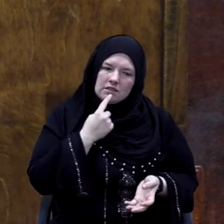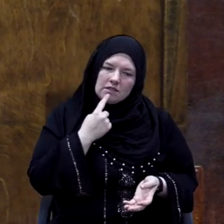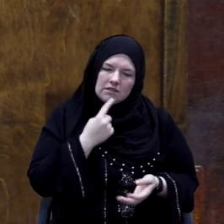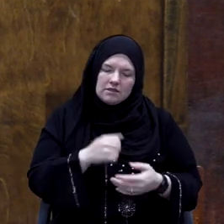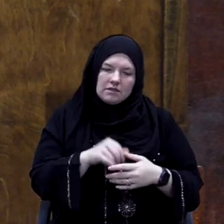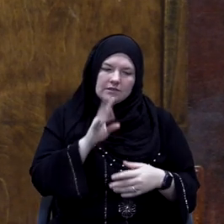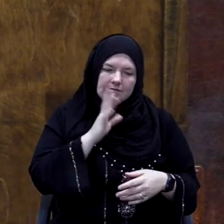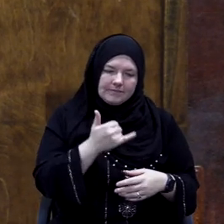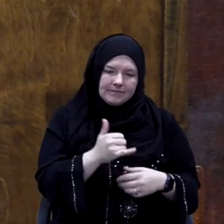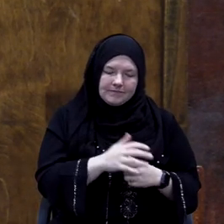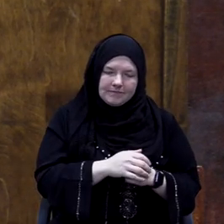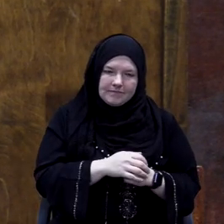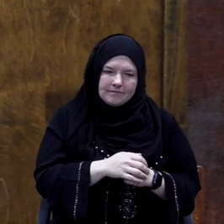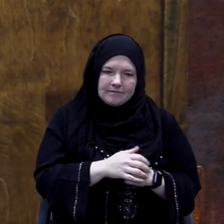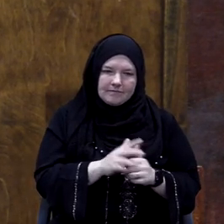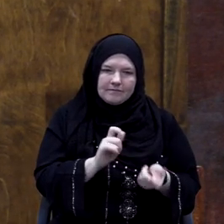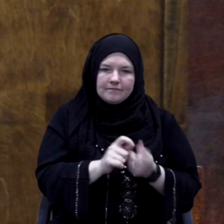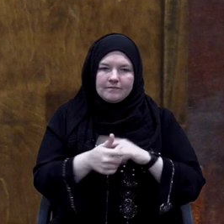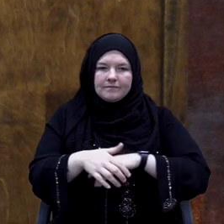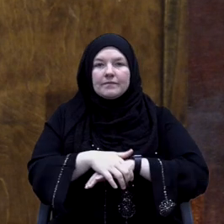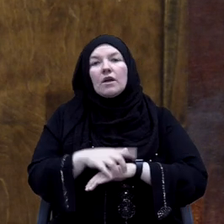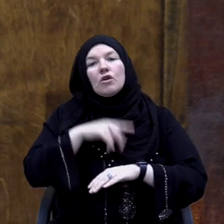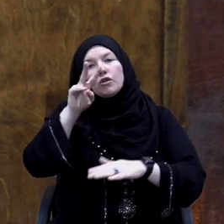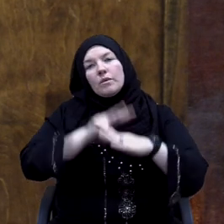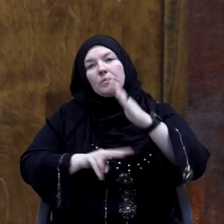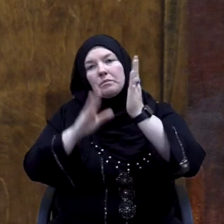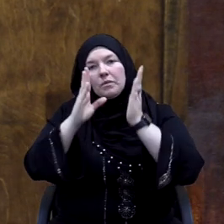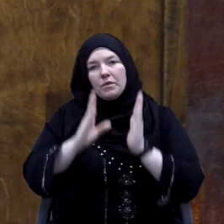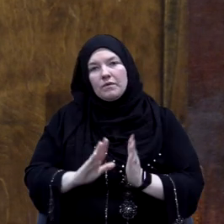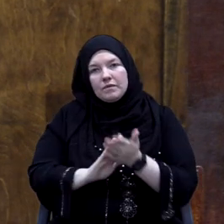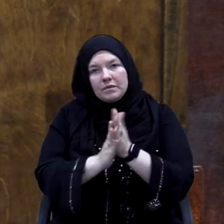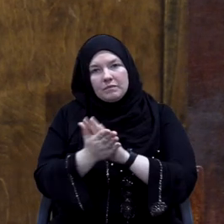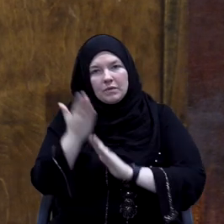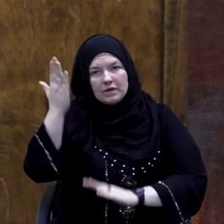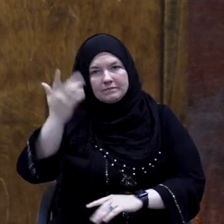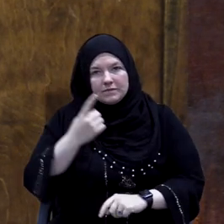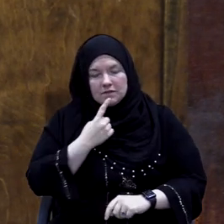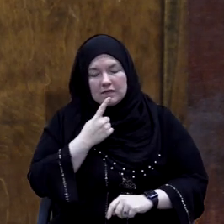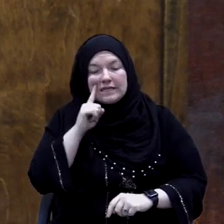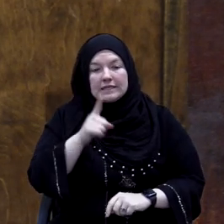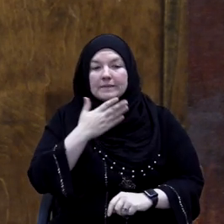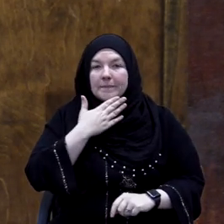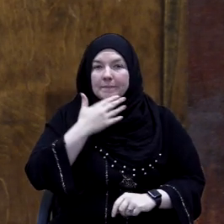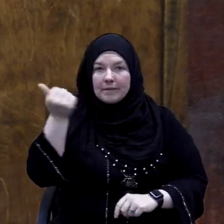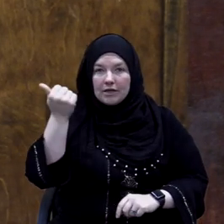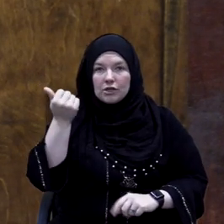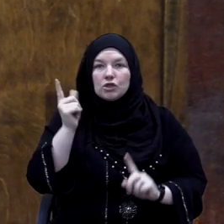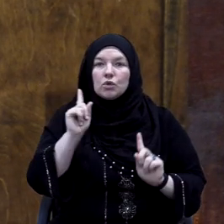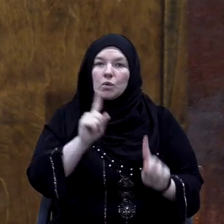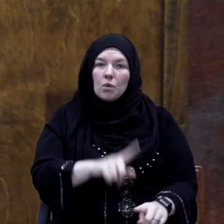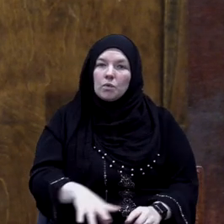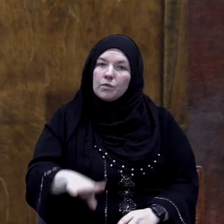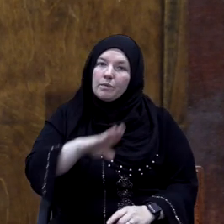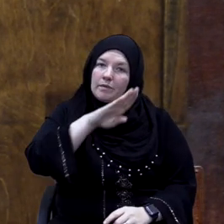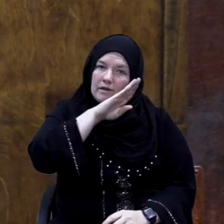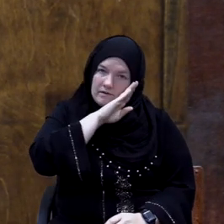Al-Aqrabun awla bil ma'roof. The Prophet sallallahu alaihi wasallam says, it is better to go to bed